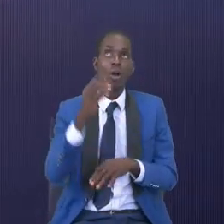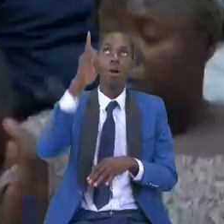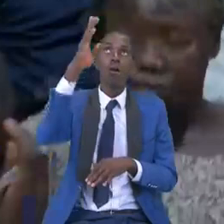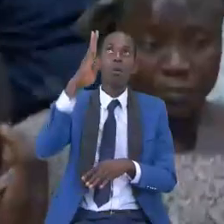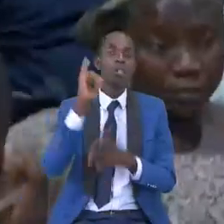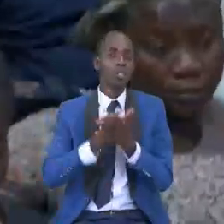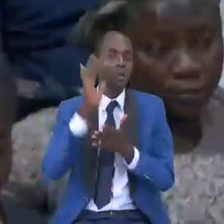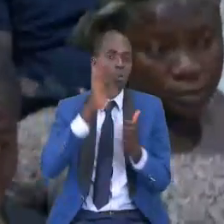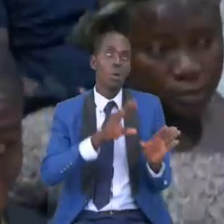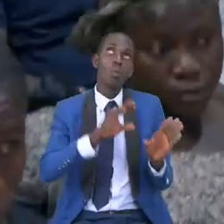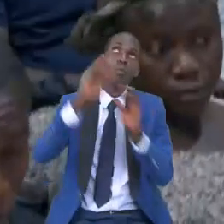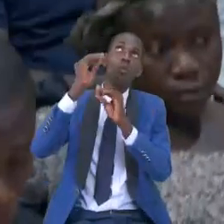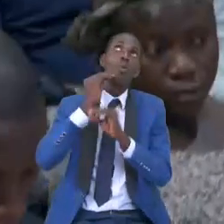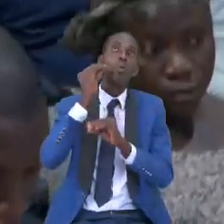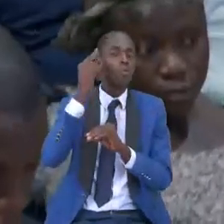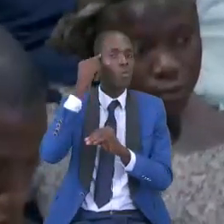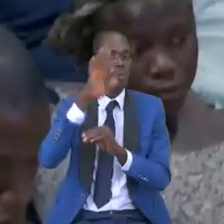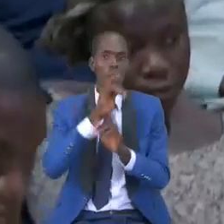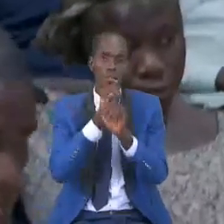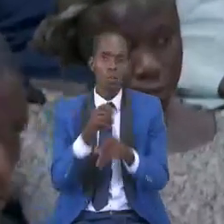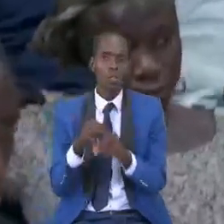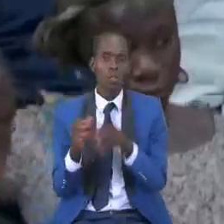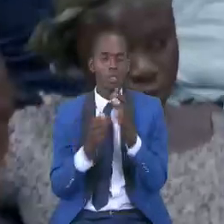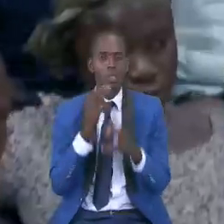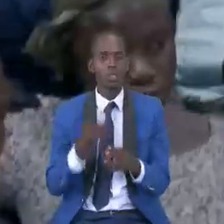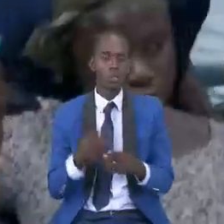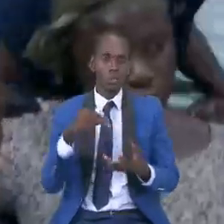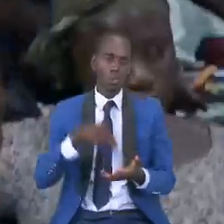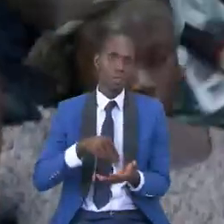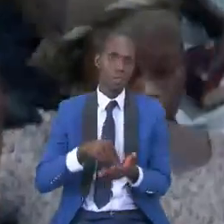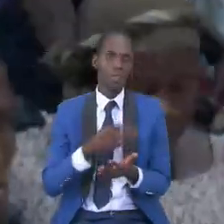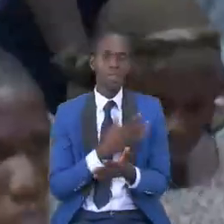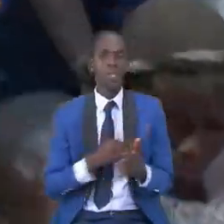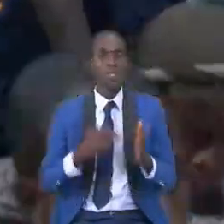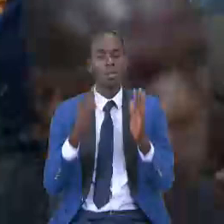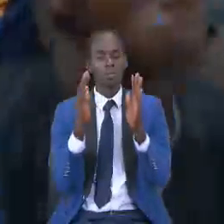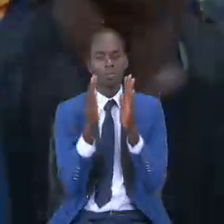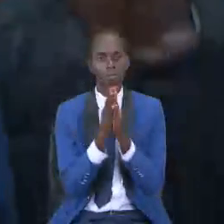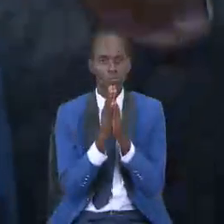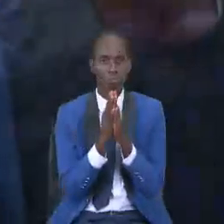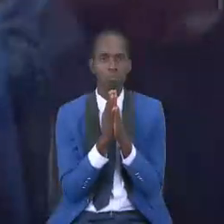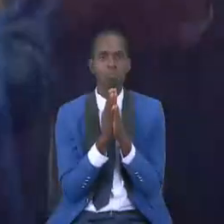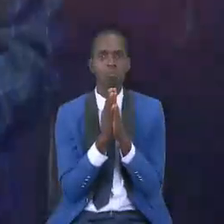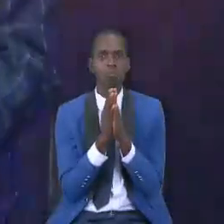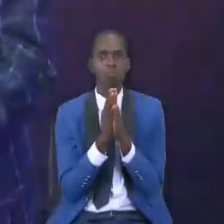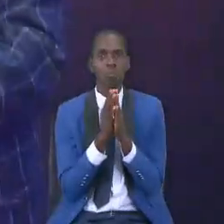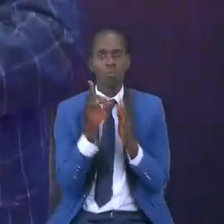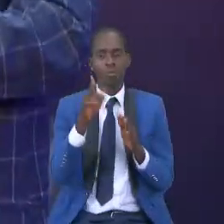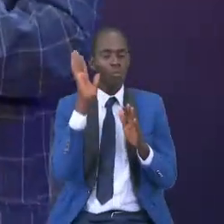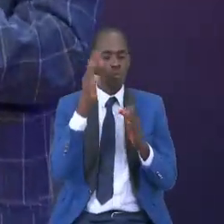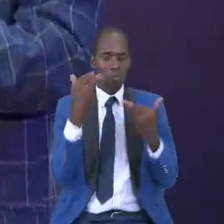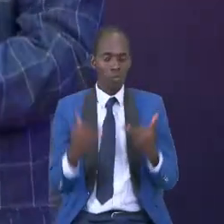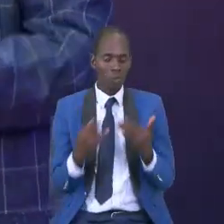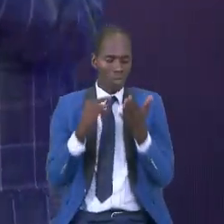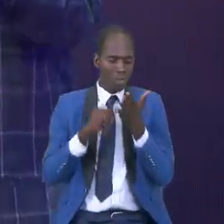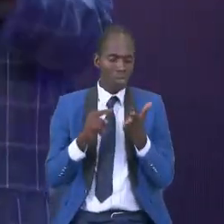name. Why don't we now stand up and say, Lord, you'll examine your life. Are you a Jonah? Are you carnal? Are